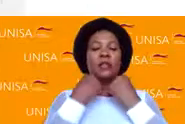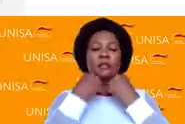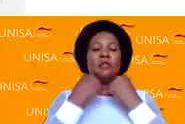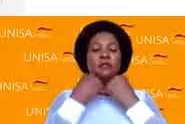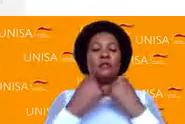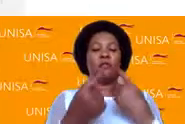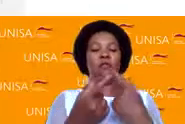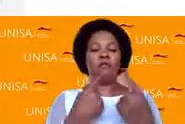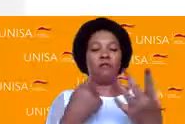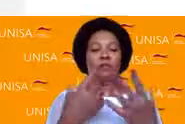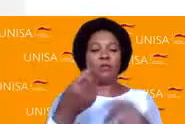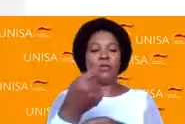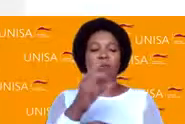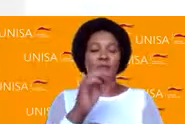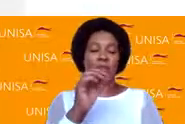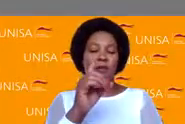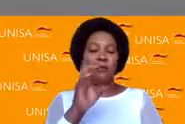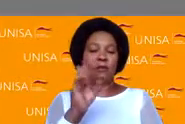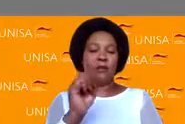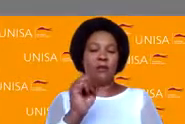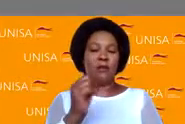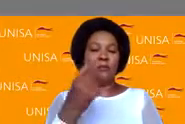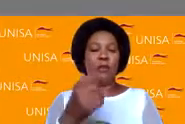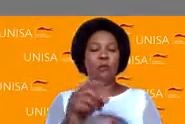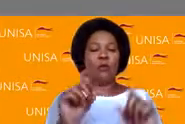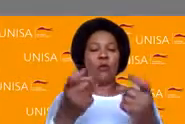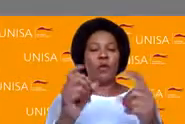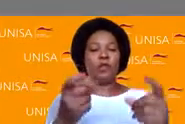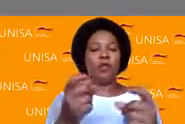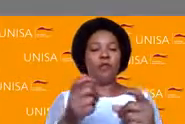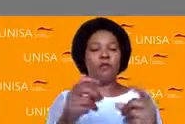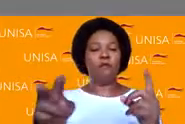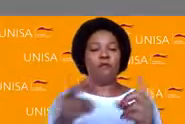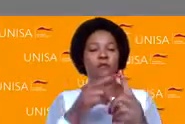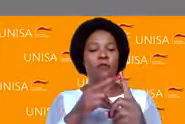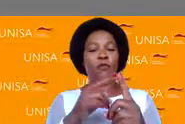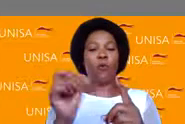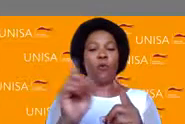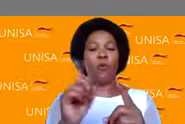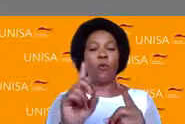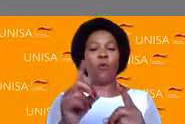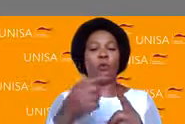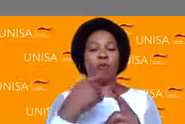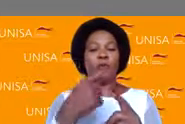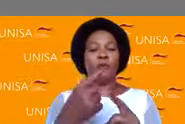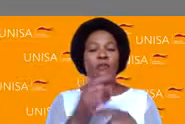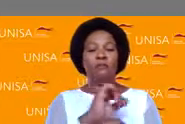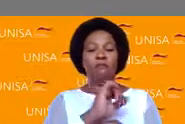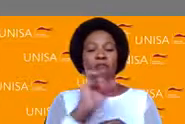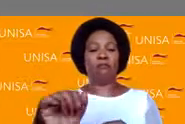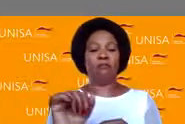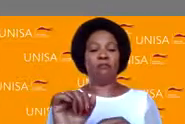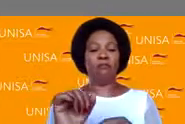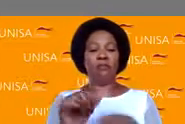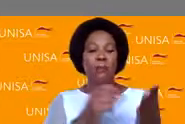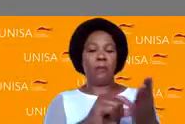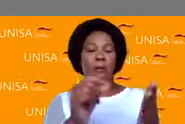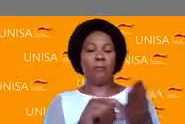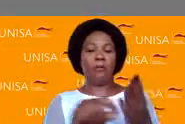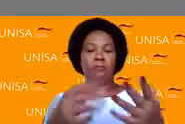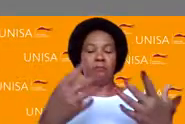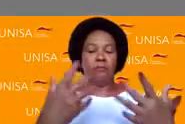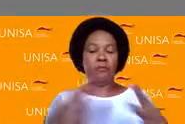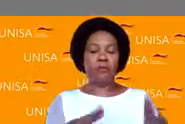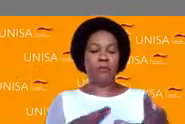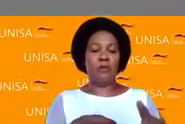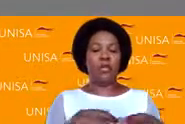the grades drop down, you can have a quick view to see, okay, what is all is going to be marked for the assignment that I have